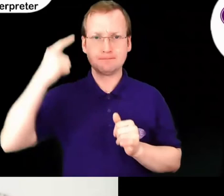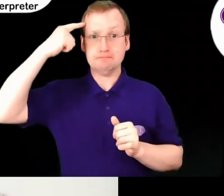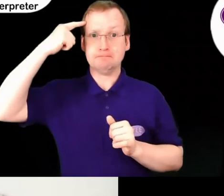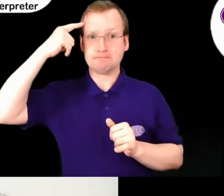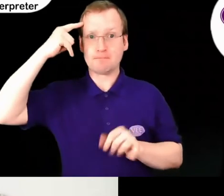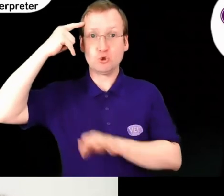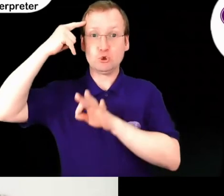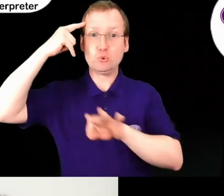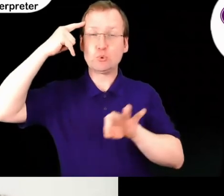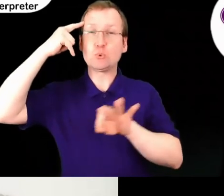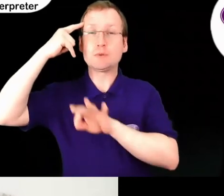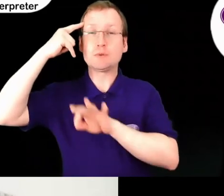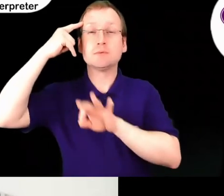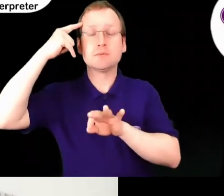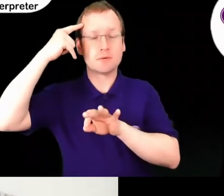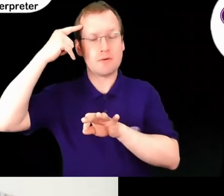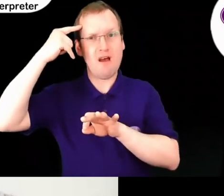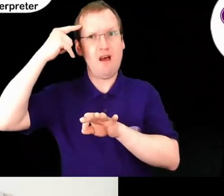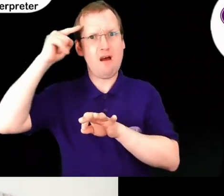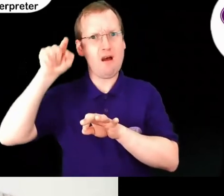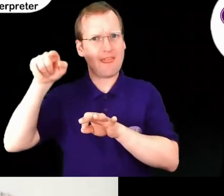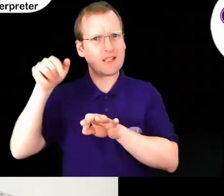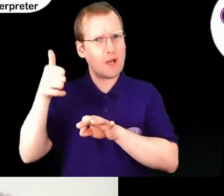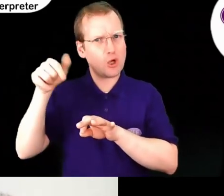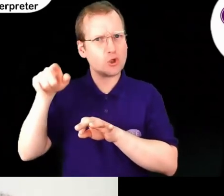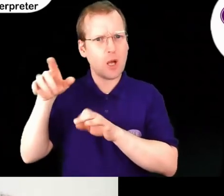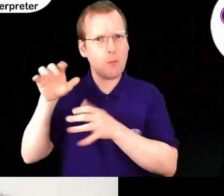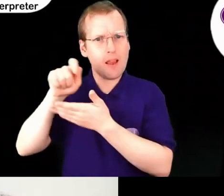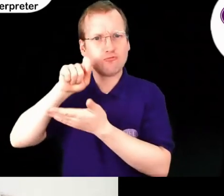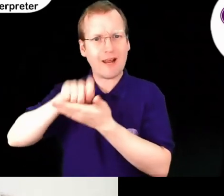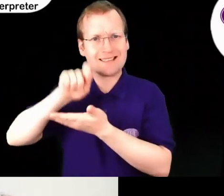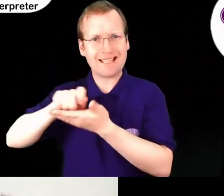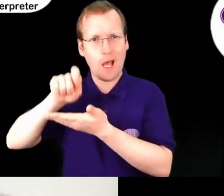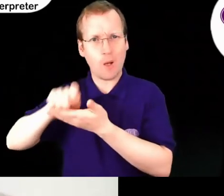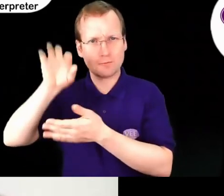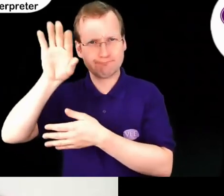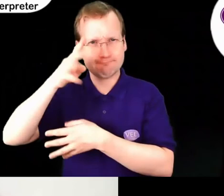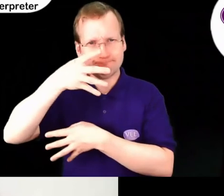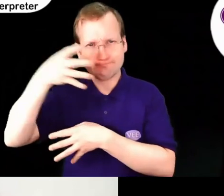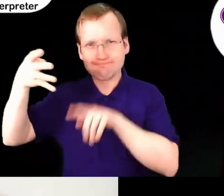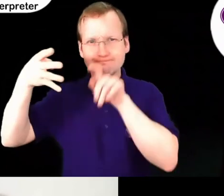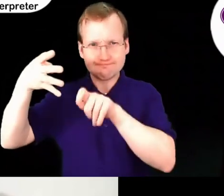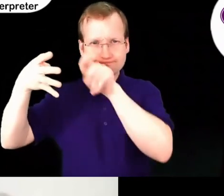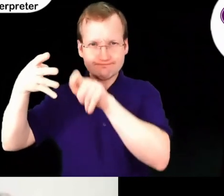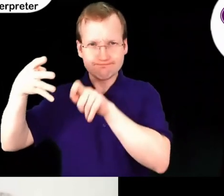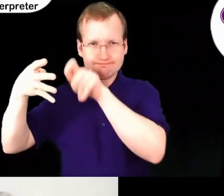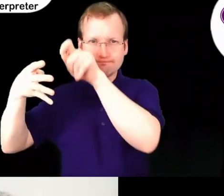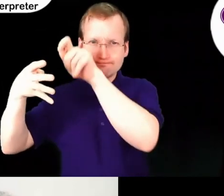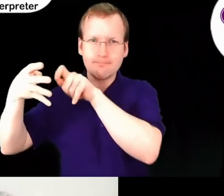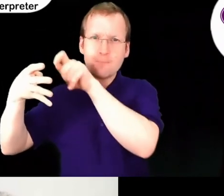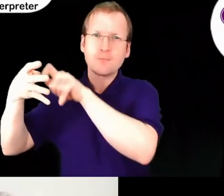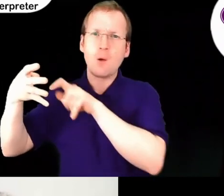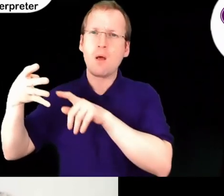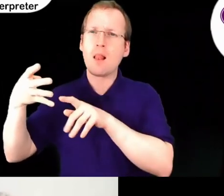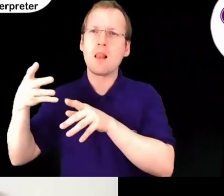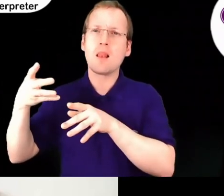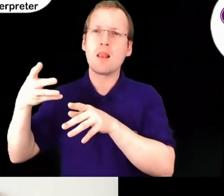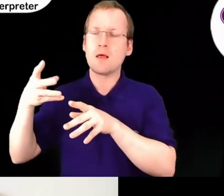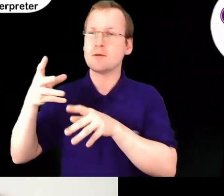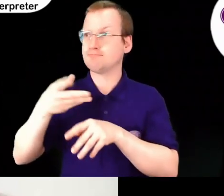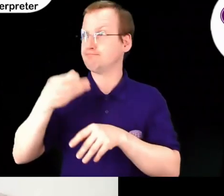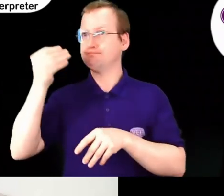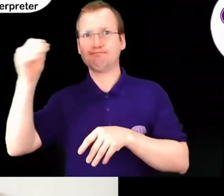head and I might think, that's quite a good tune. I'll write it down. And I put it in a kind of a bank of tunes, and